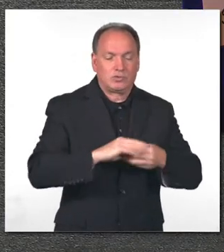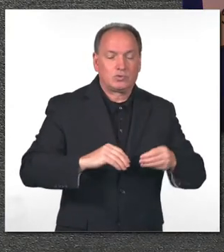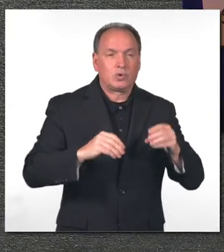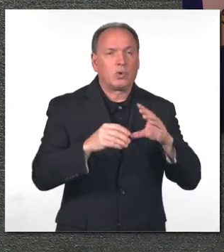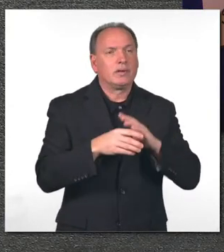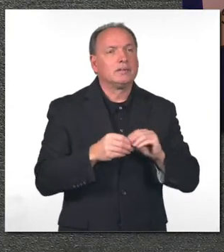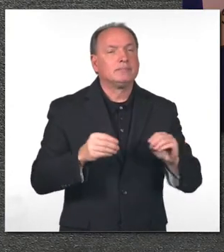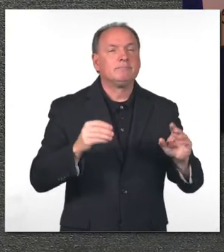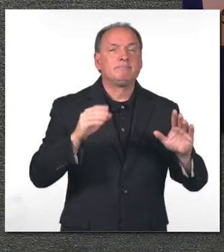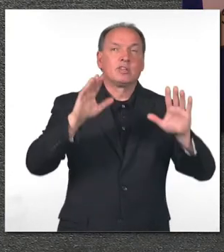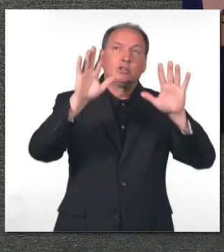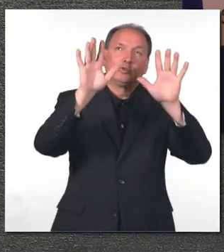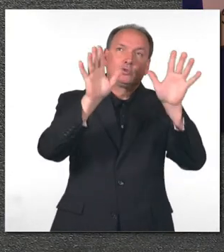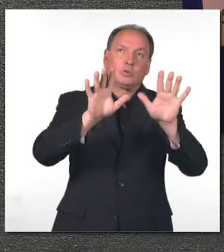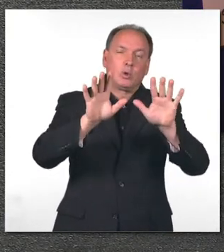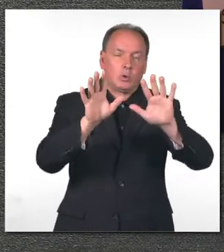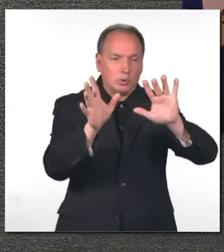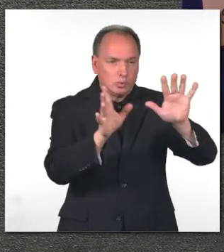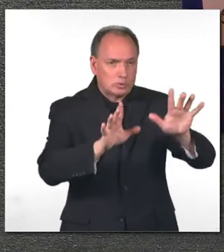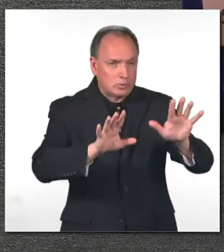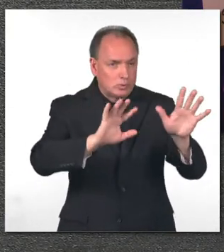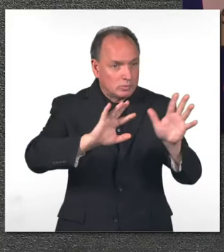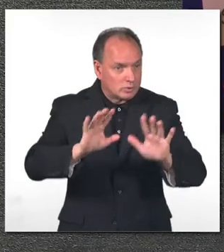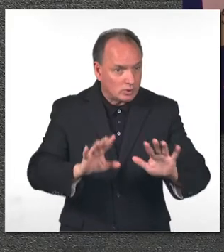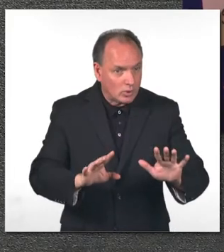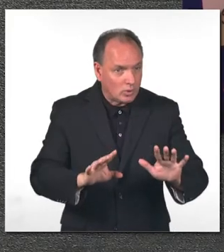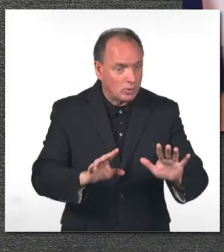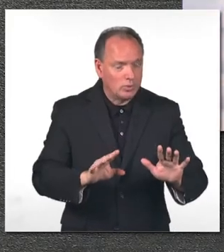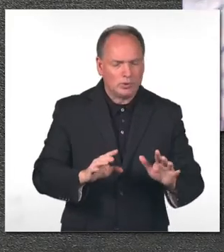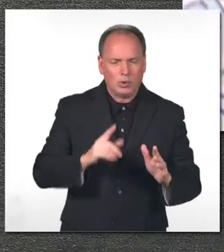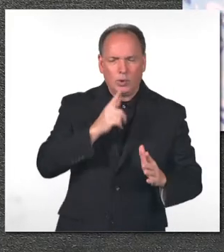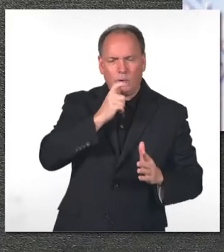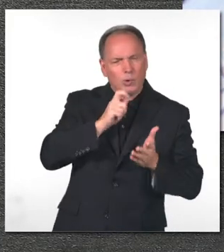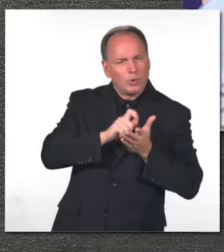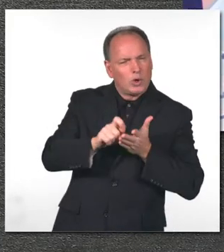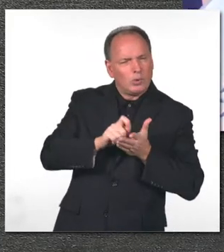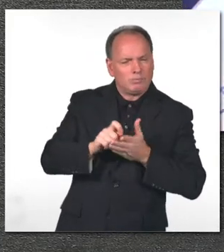Snow, snow, snow by Lee Harper.